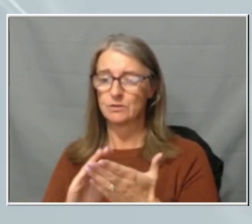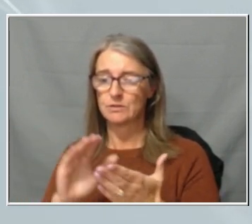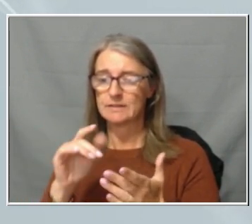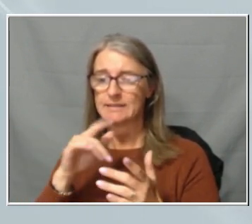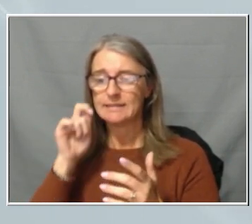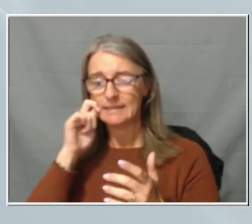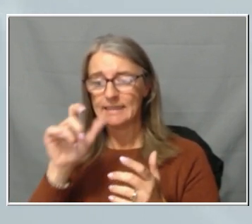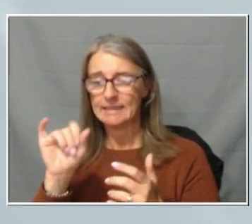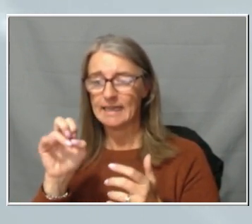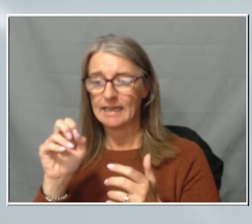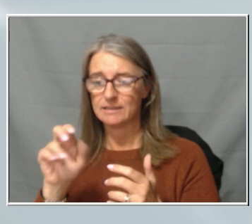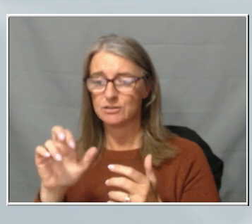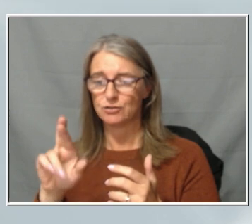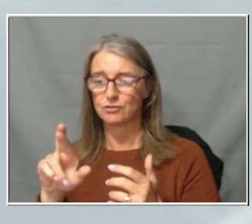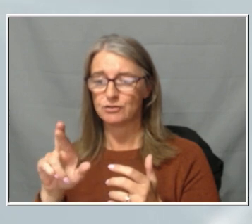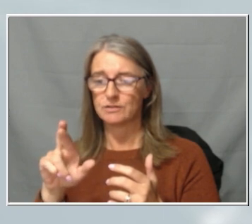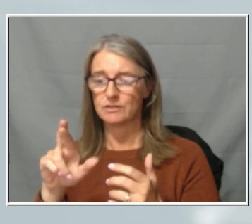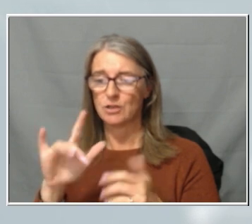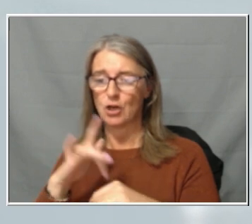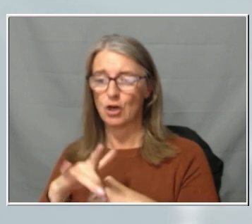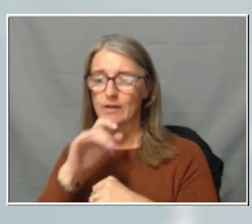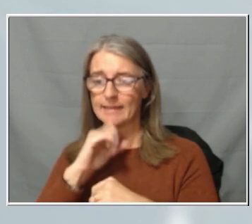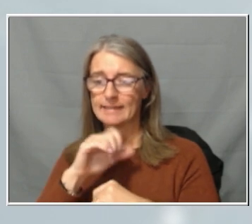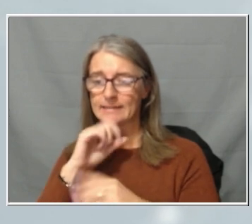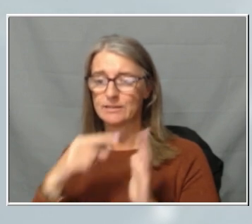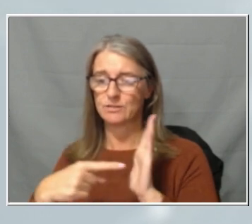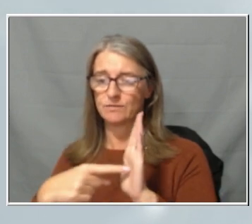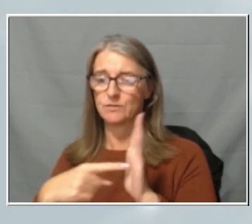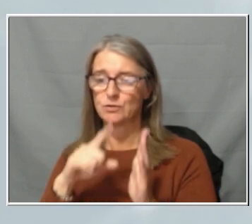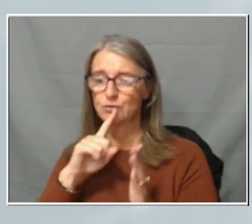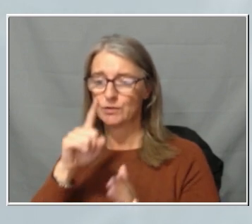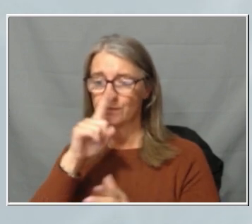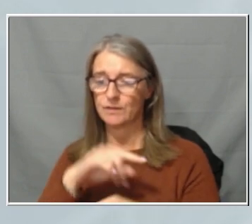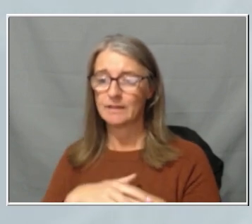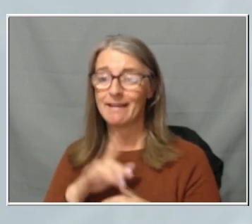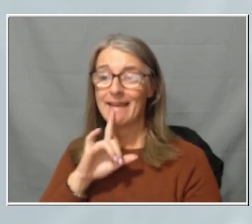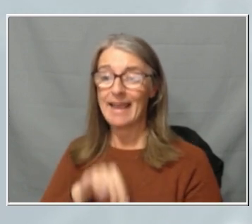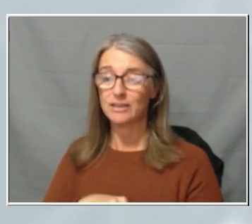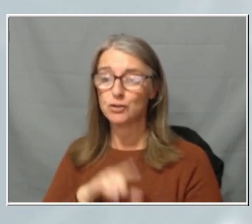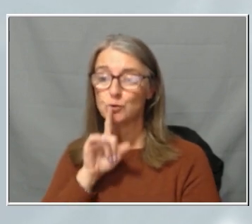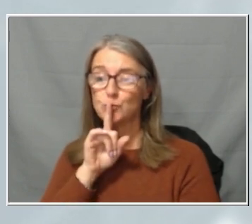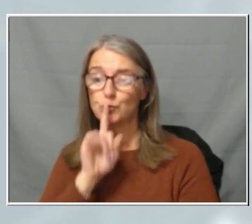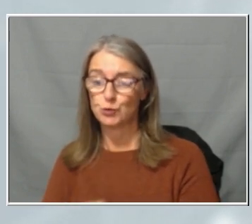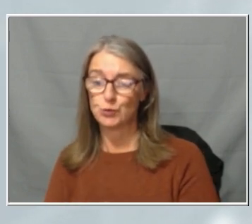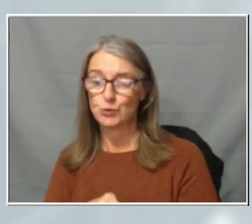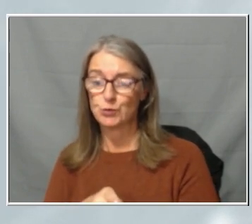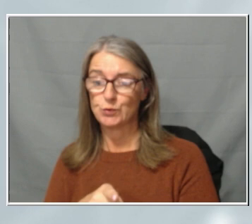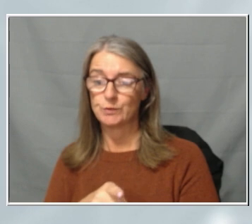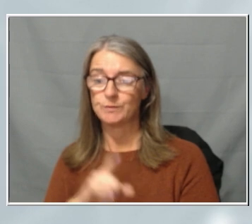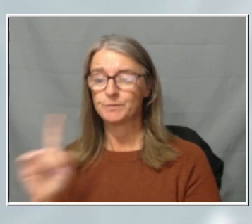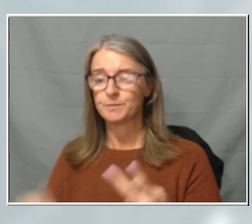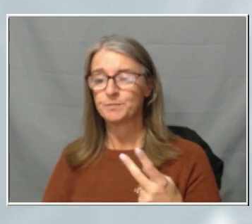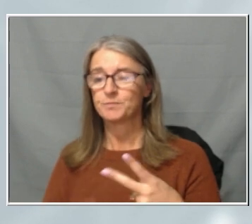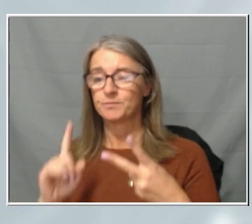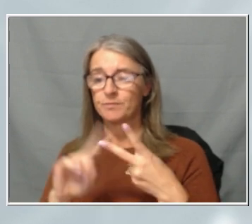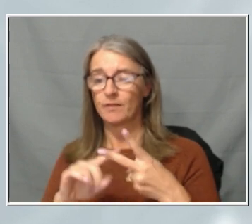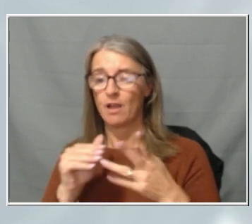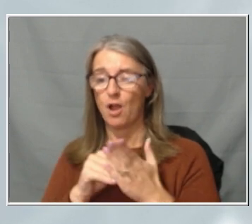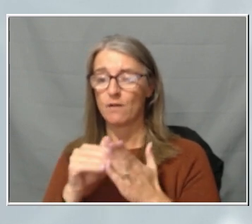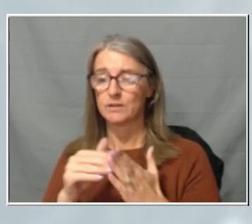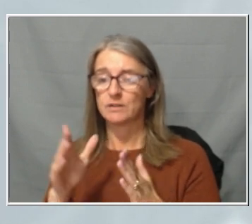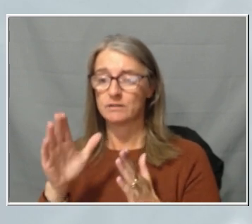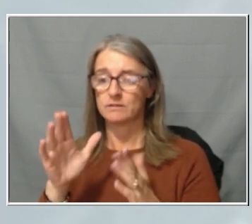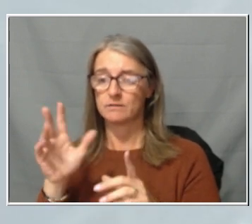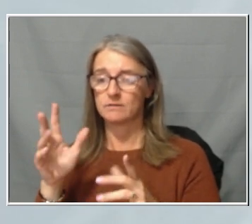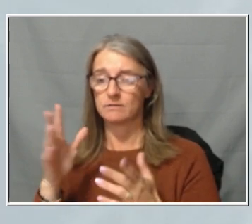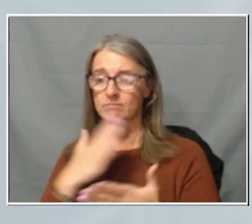and early signs of aging. True or false? That answer is true. Our other question, how often should you reapply sunscreen?